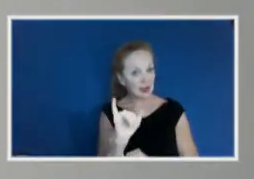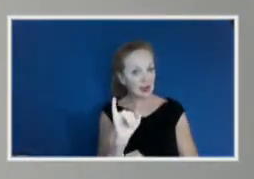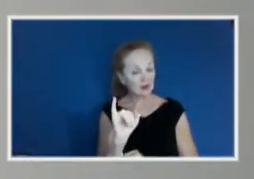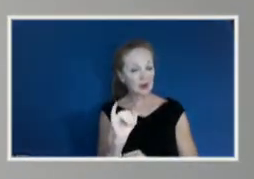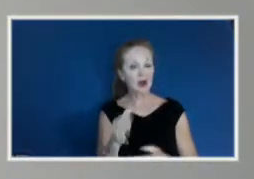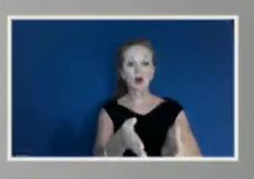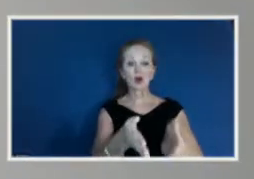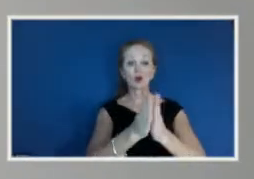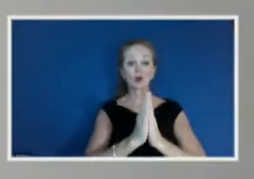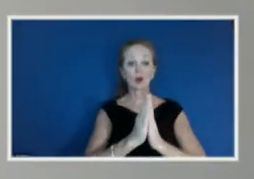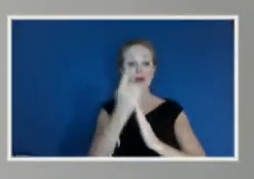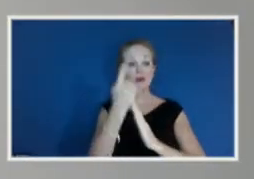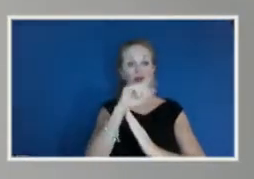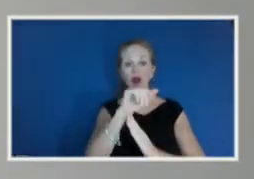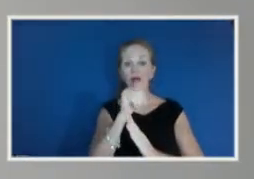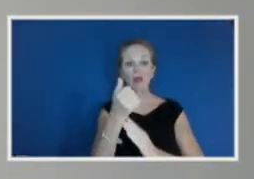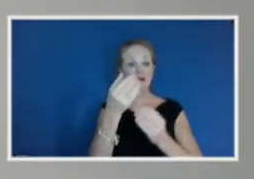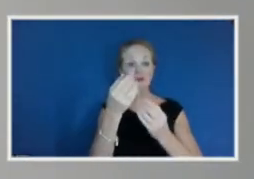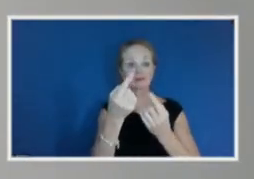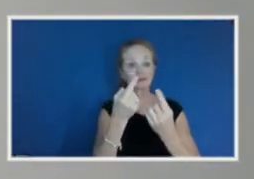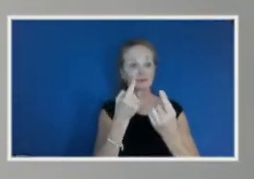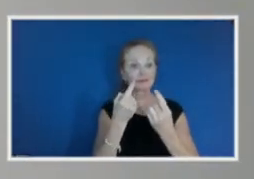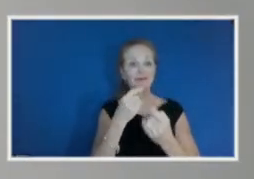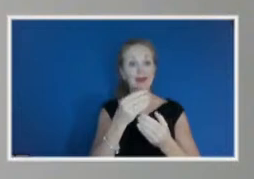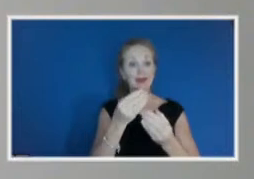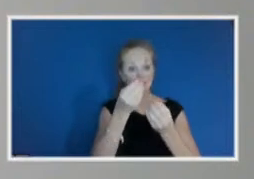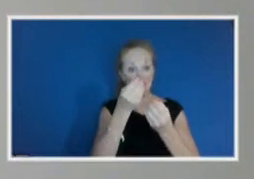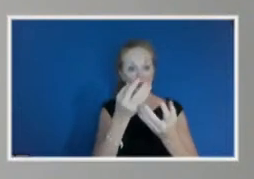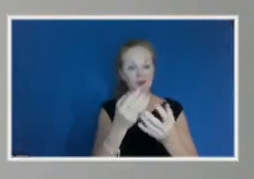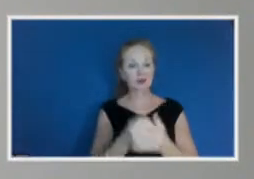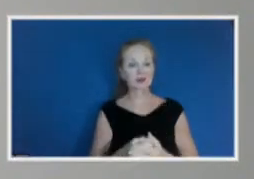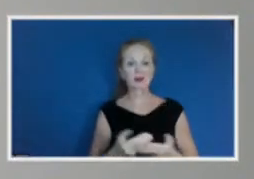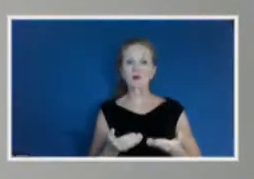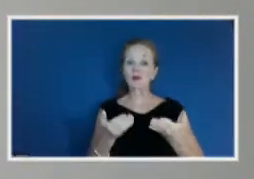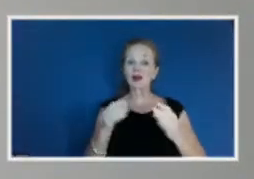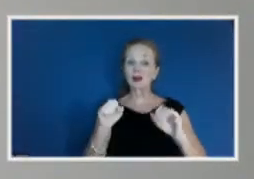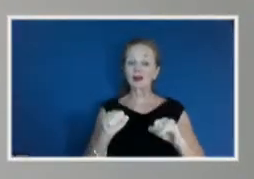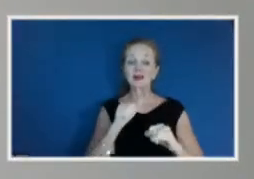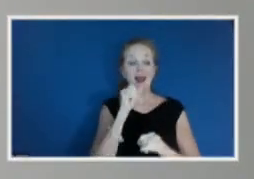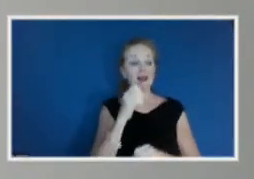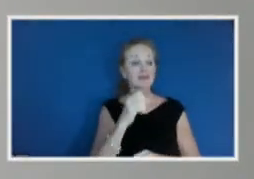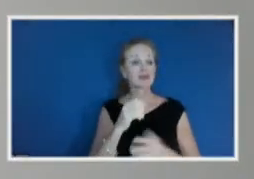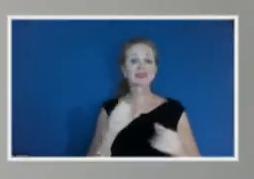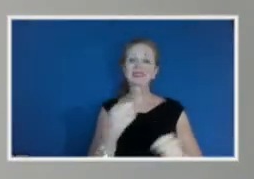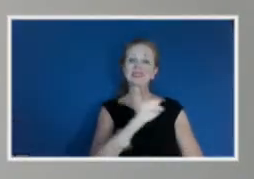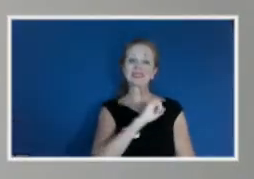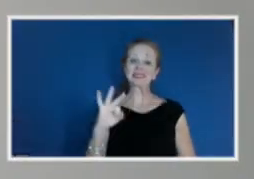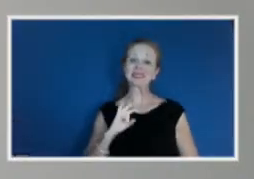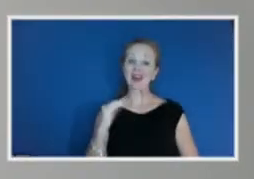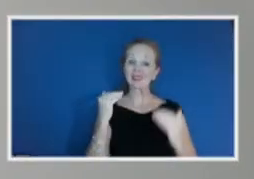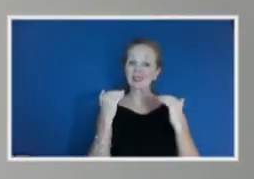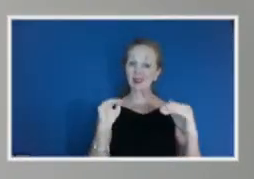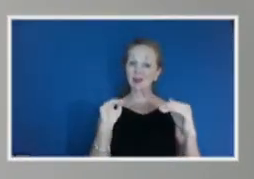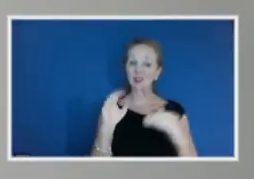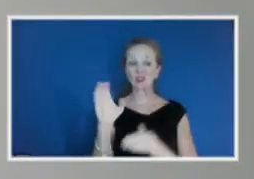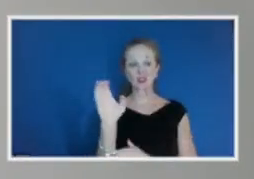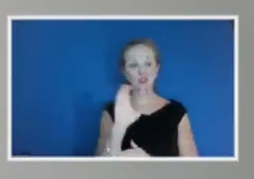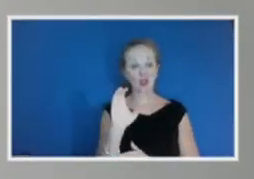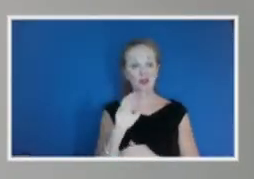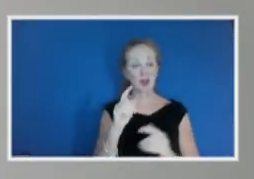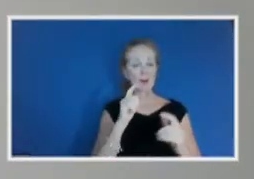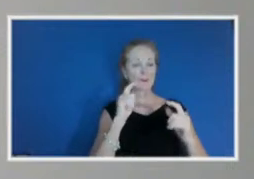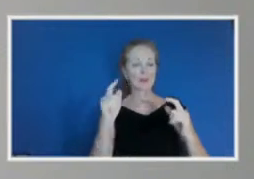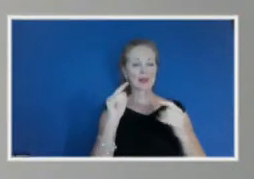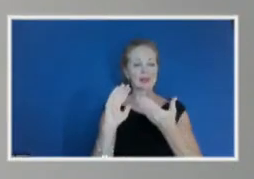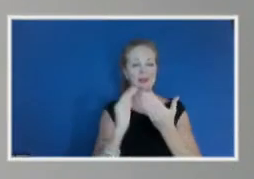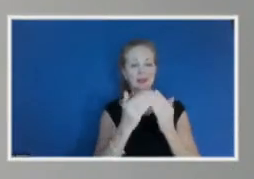requests for other information as we can provide, but we simply don't have the staffing in a city our size to be able to take